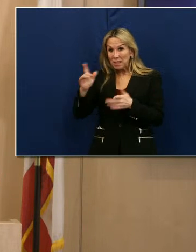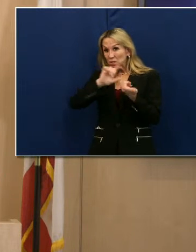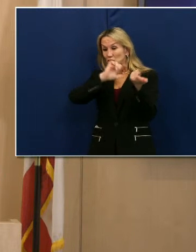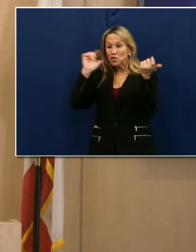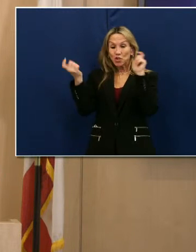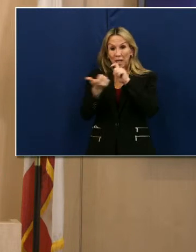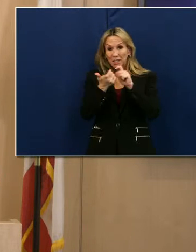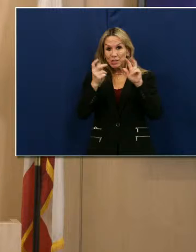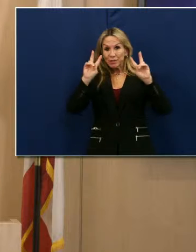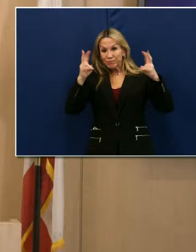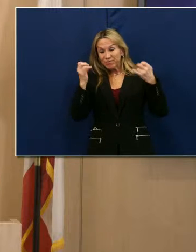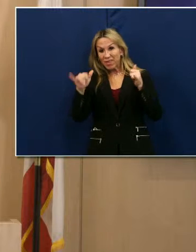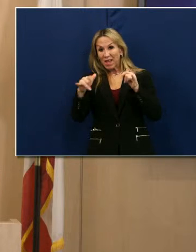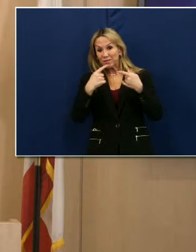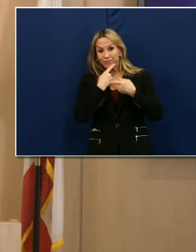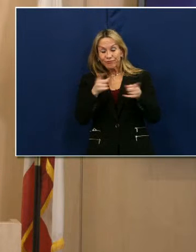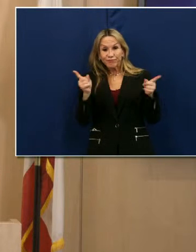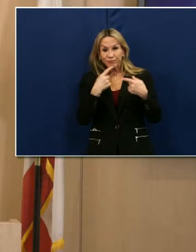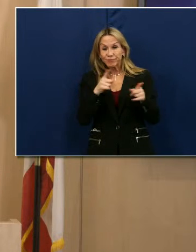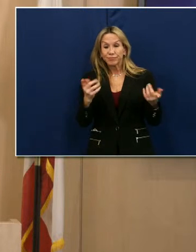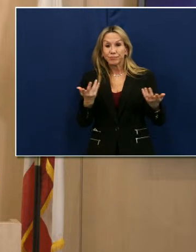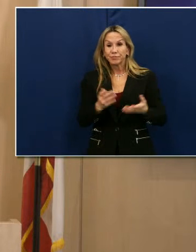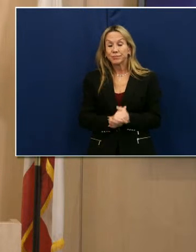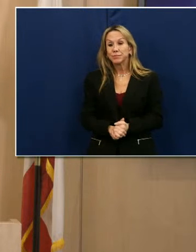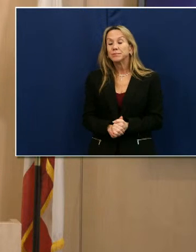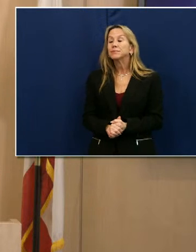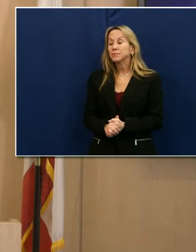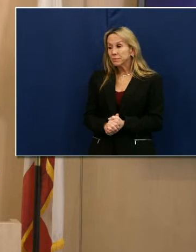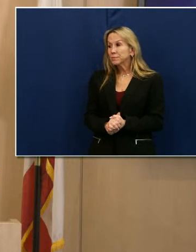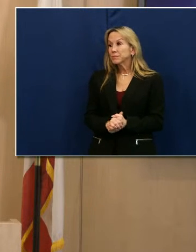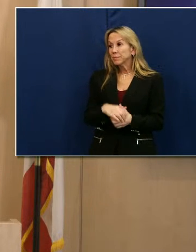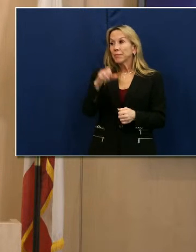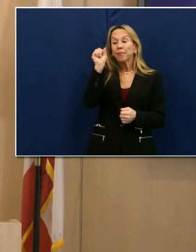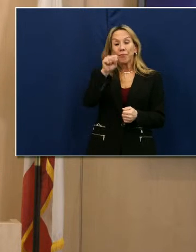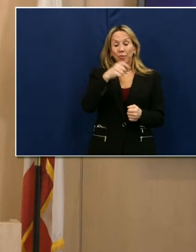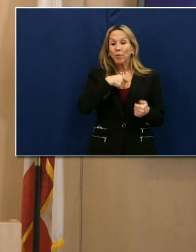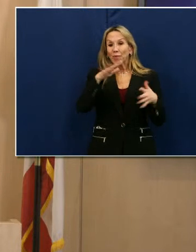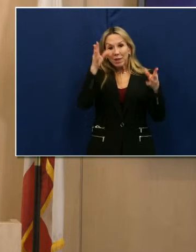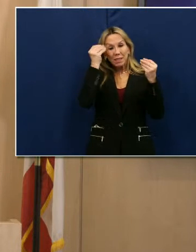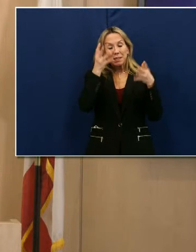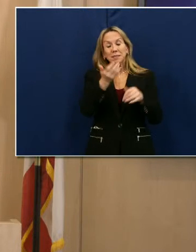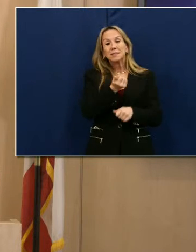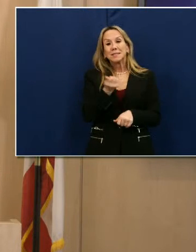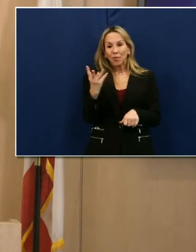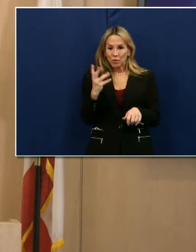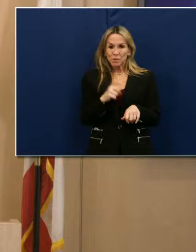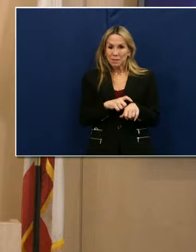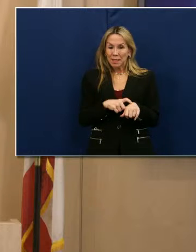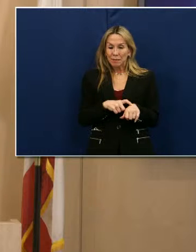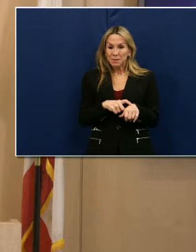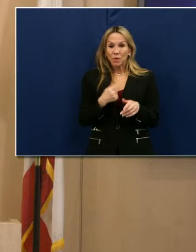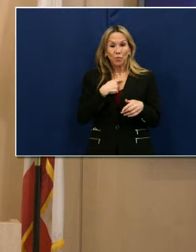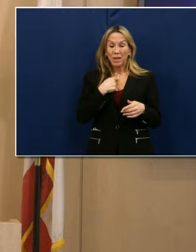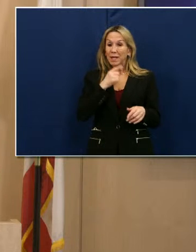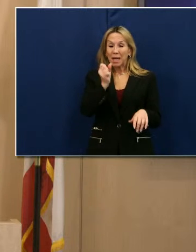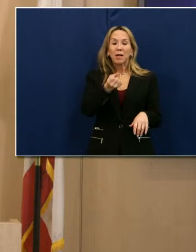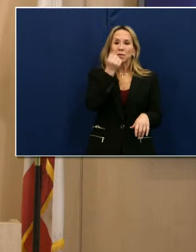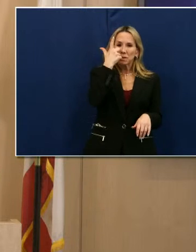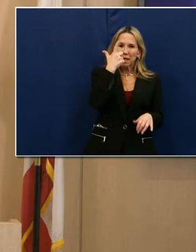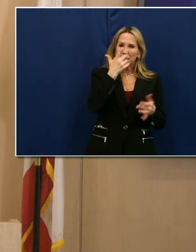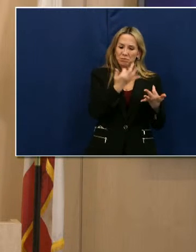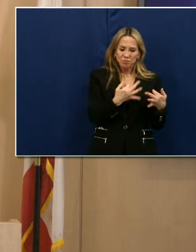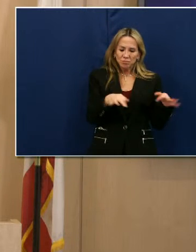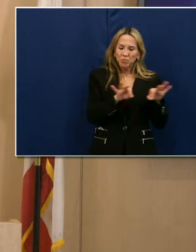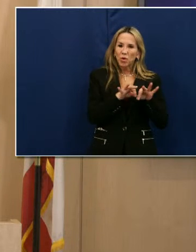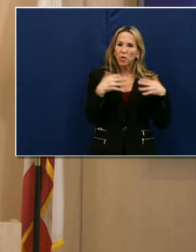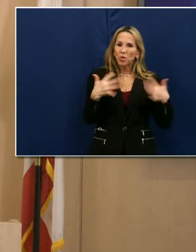ban at all? Yeah, as we've said multiple times, we recognize the foundational role of faith and